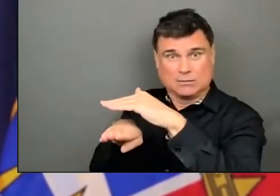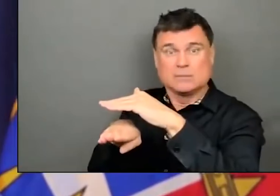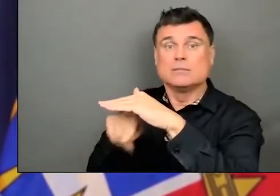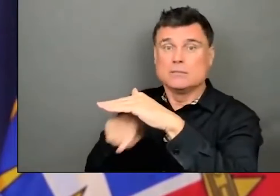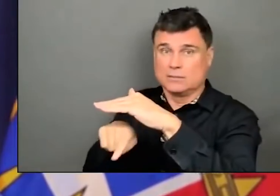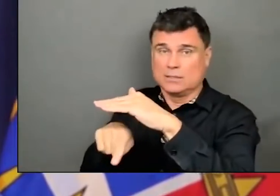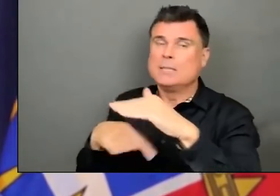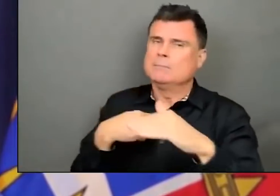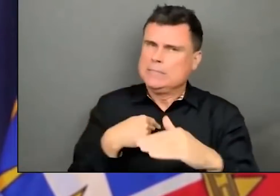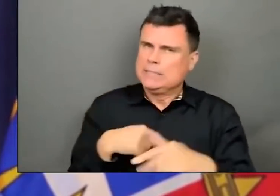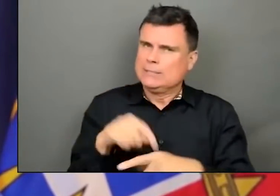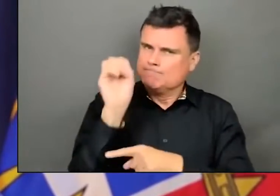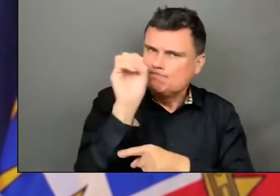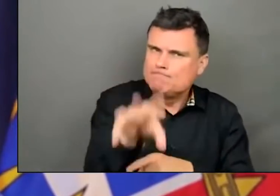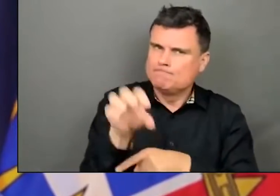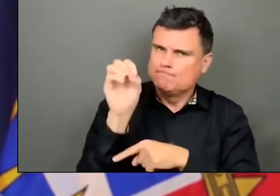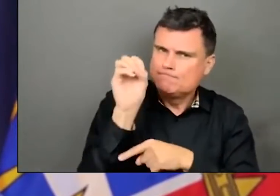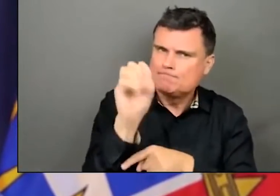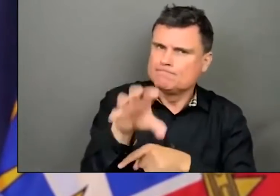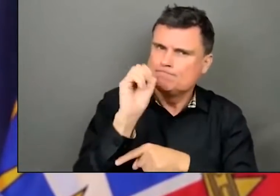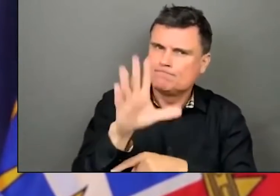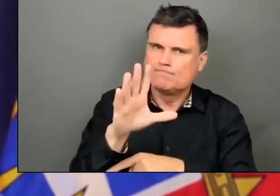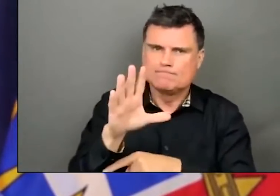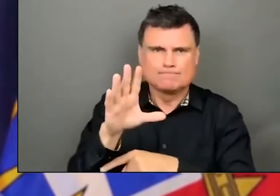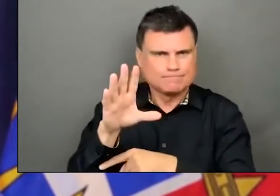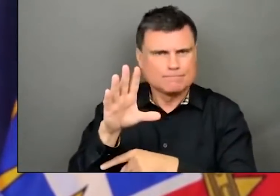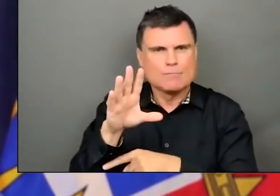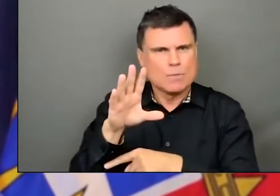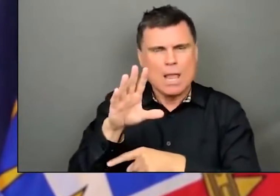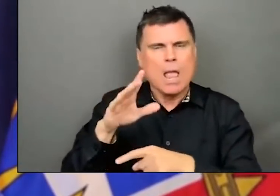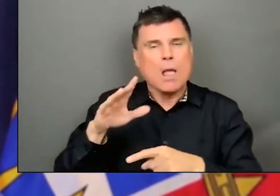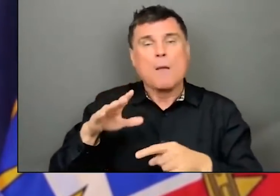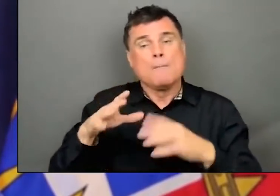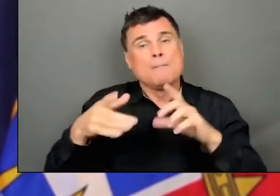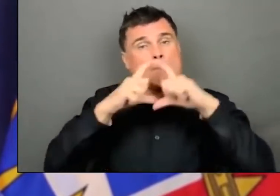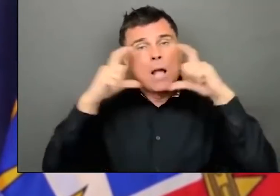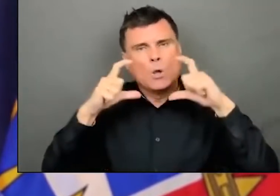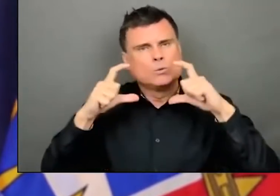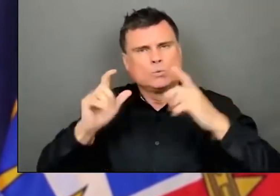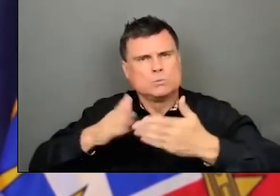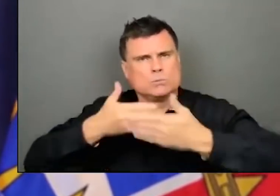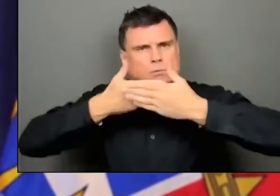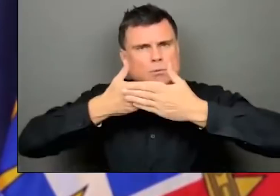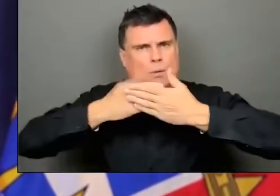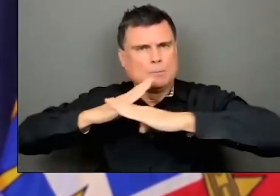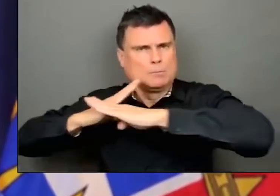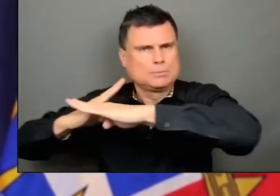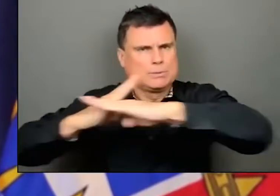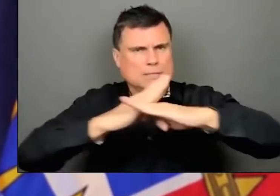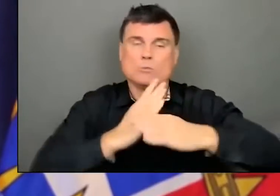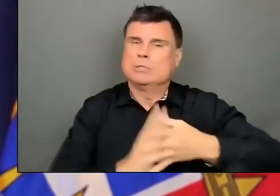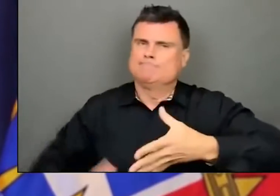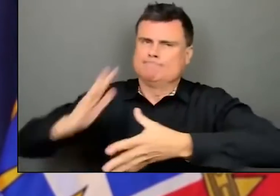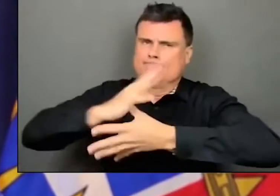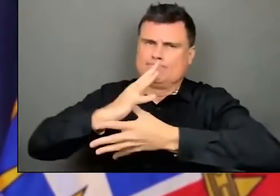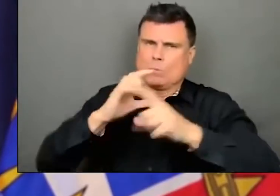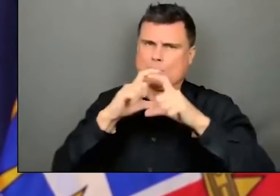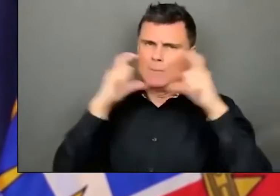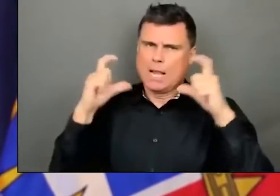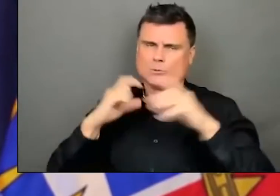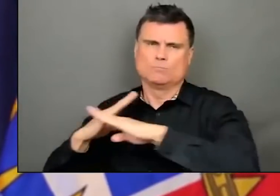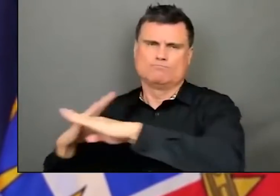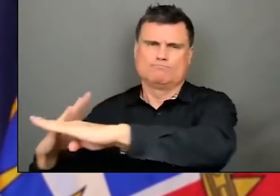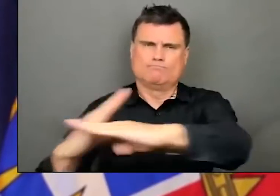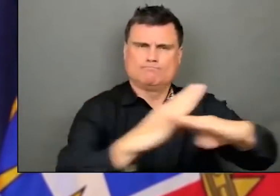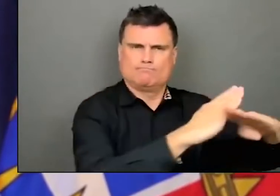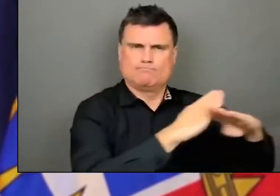of protection that we have and how masks are one of those important layers. We need to continue to use masks in all